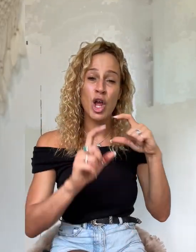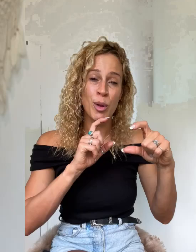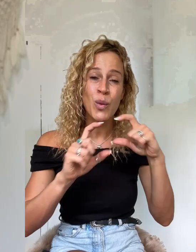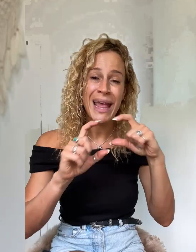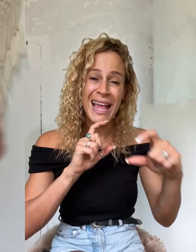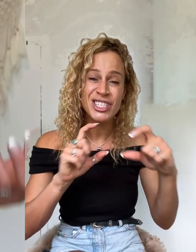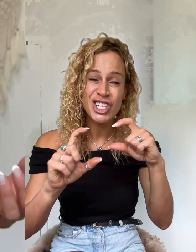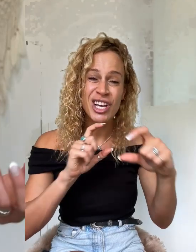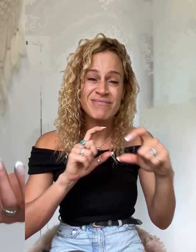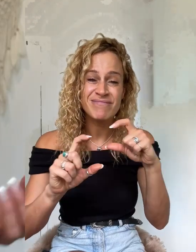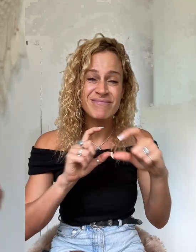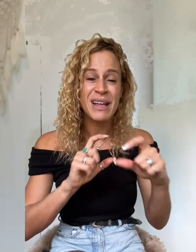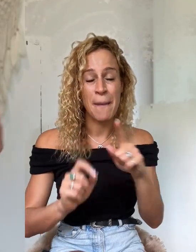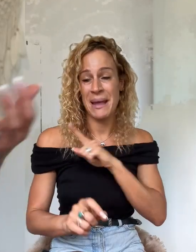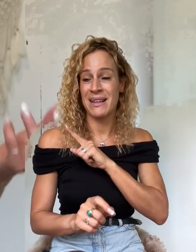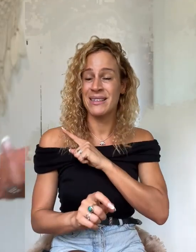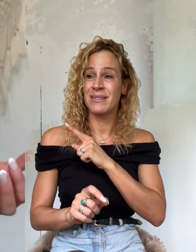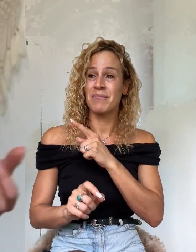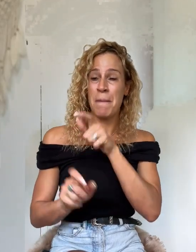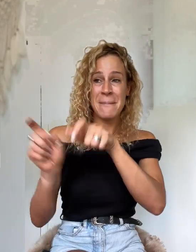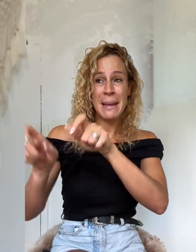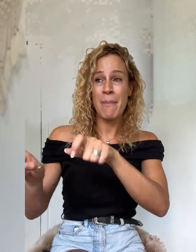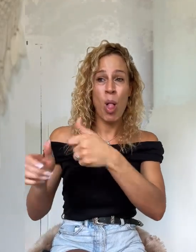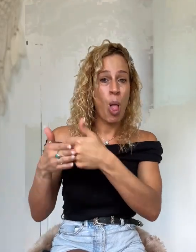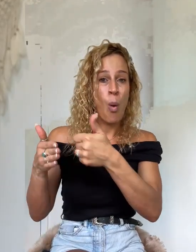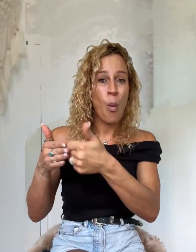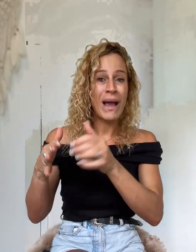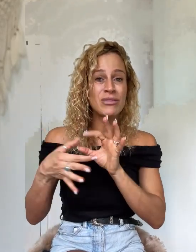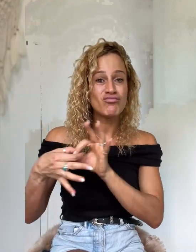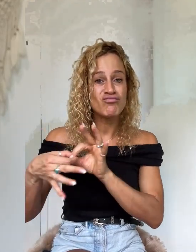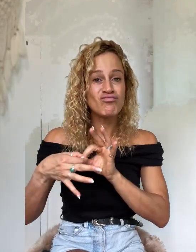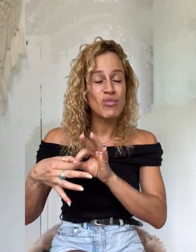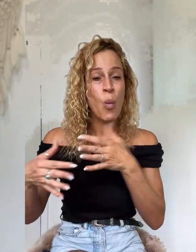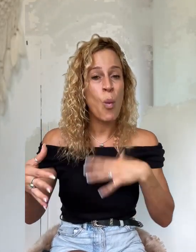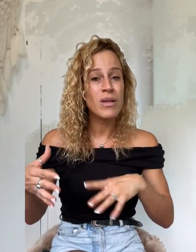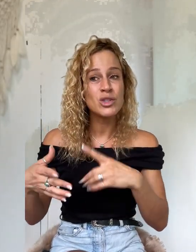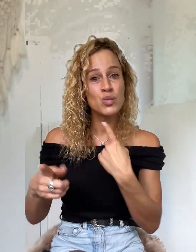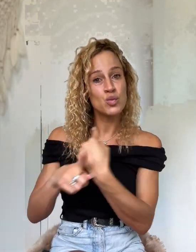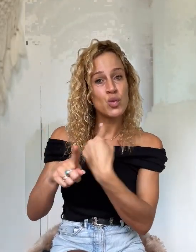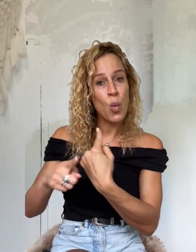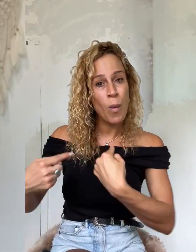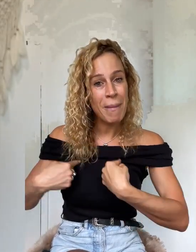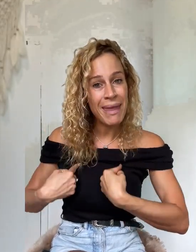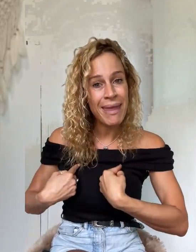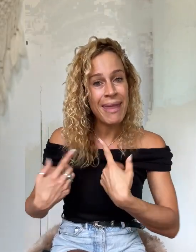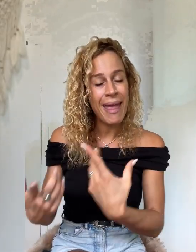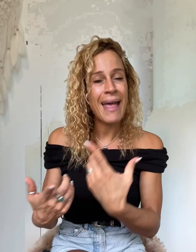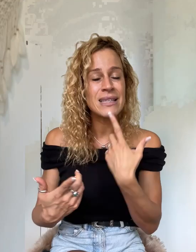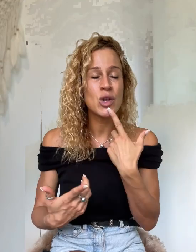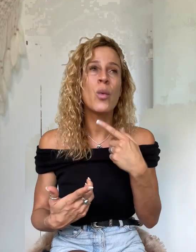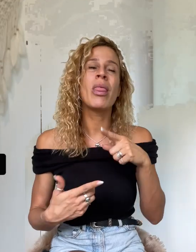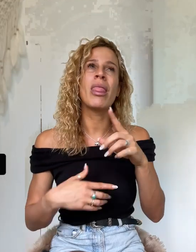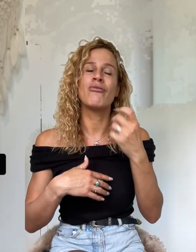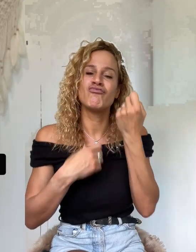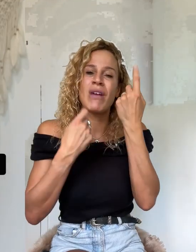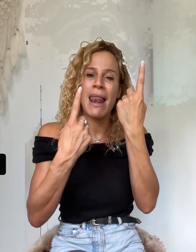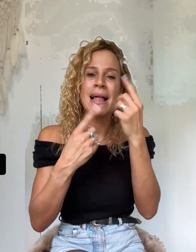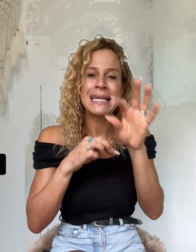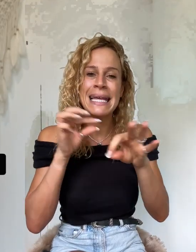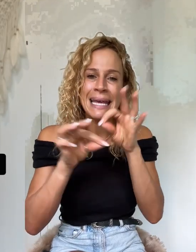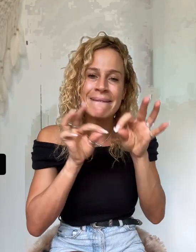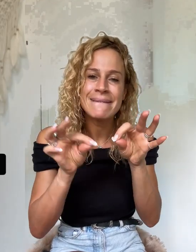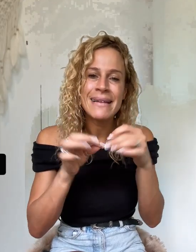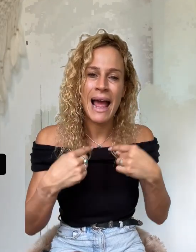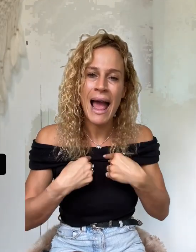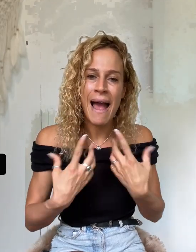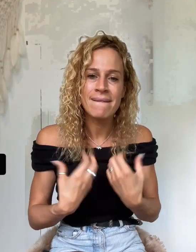that person that people like to talk to, I thought, well, it's communication, and it really is. So I was there for that reason. I was there to